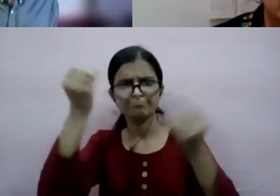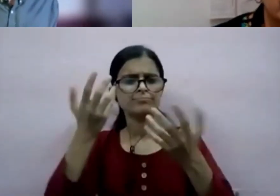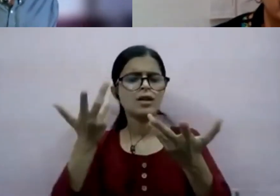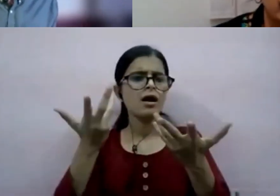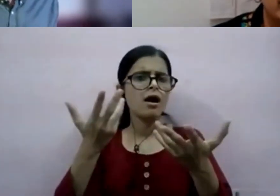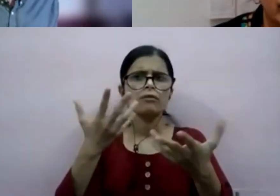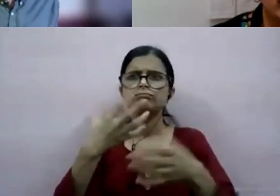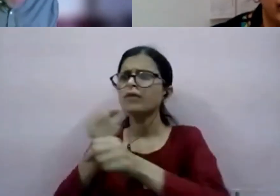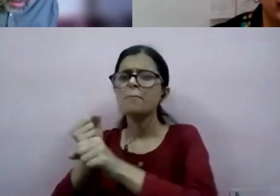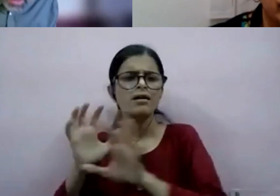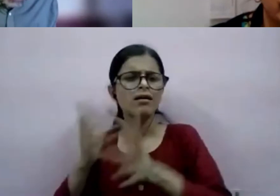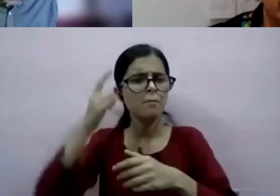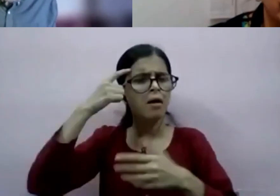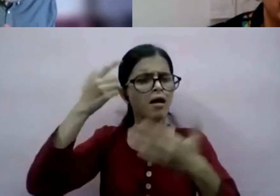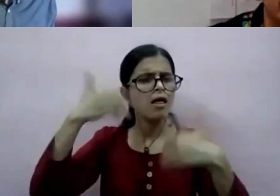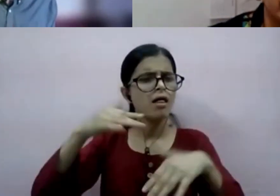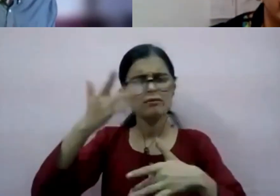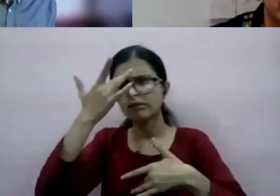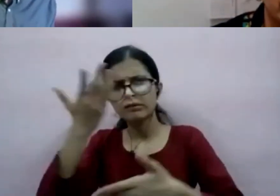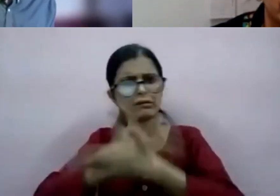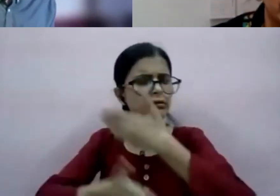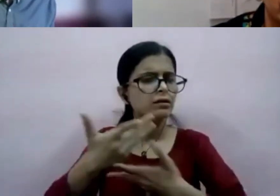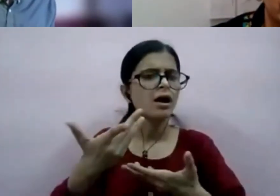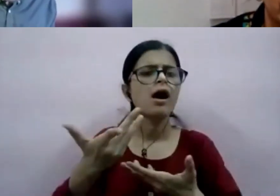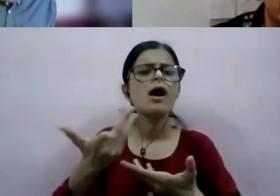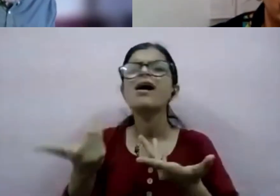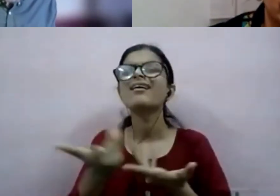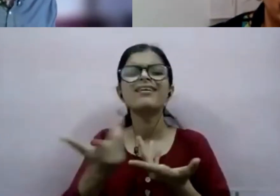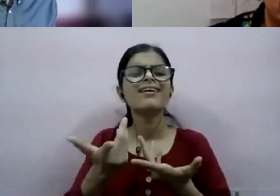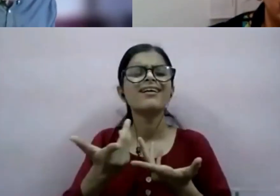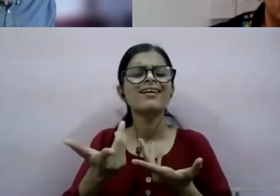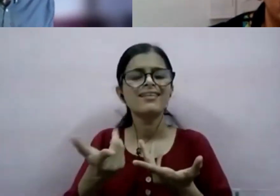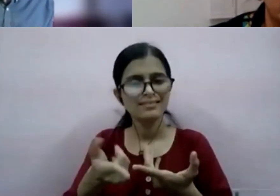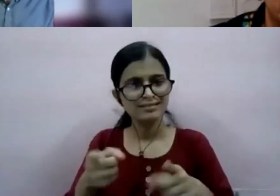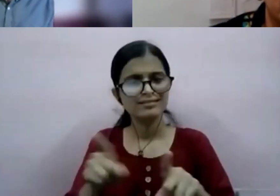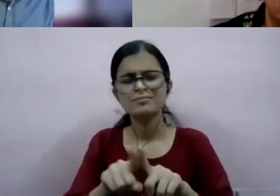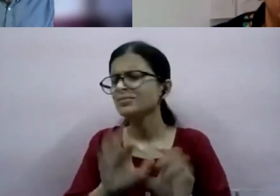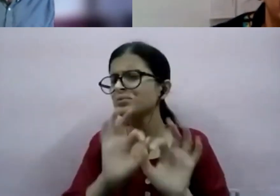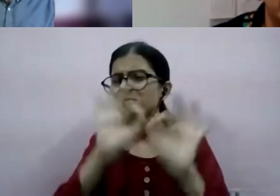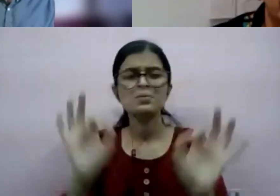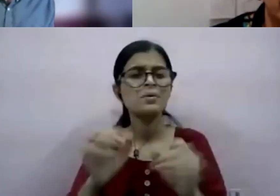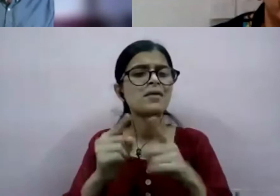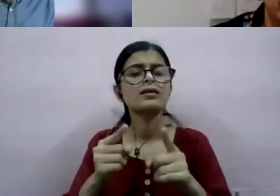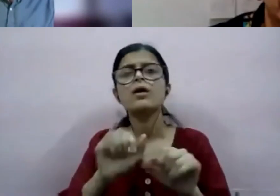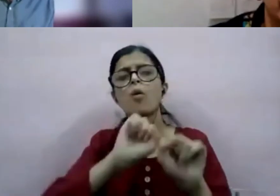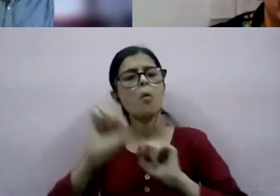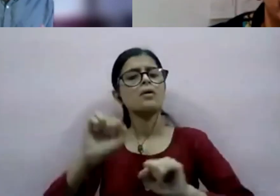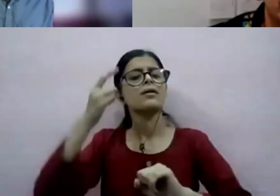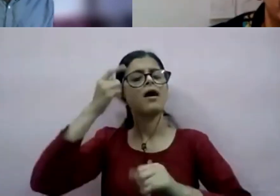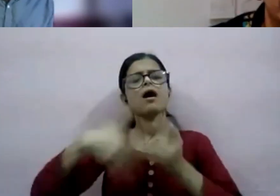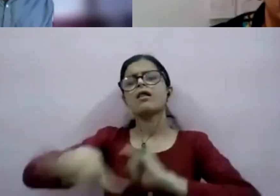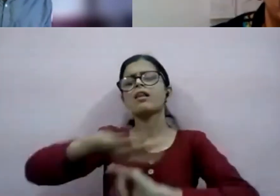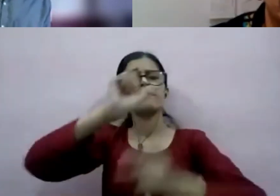is capitalism responsible for all mental health problems? No, but it plays an important role either